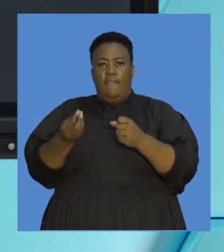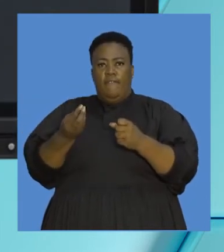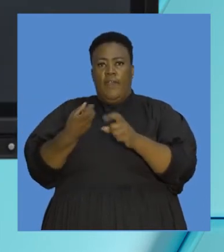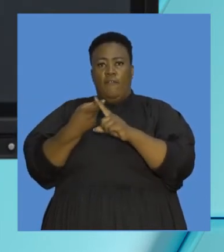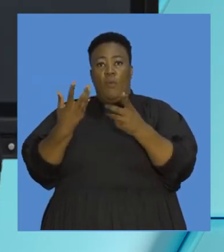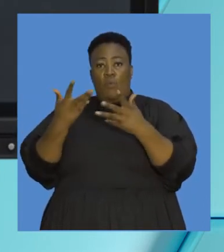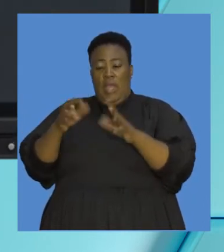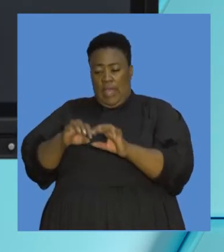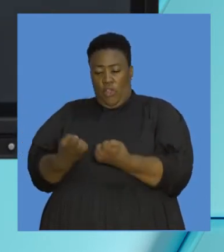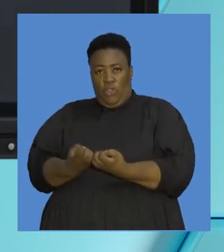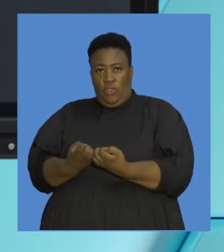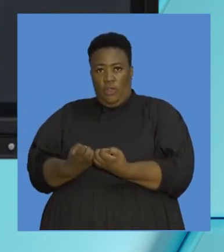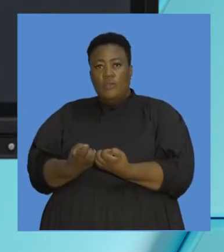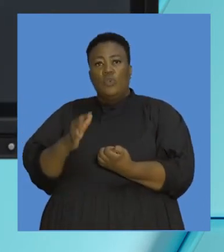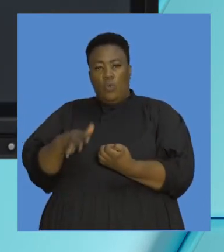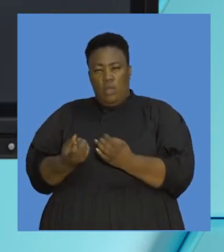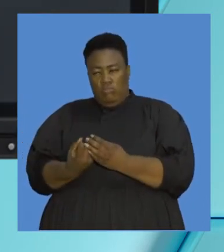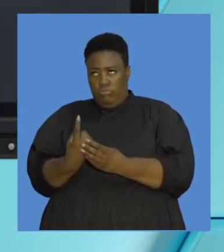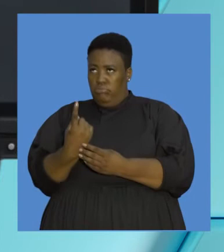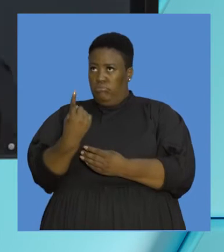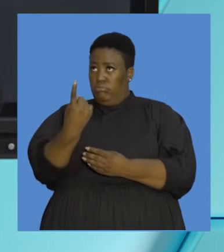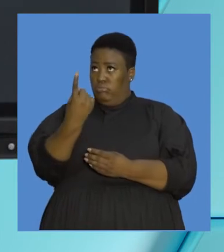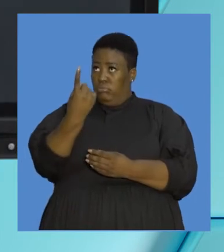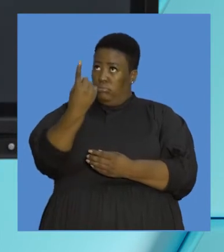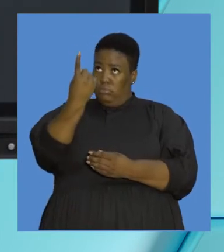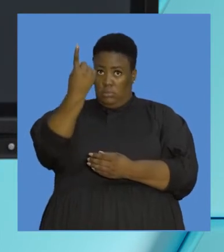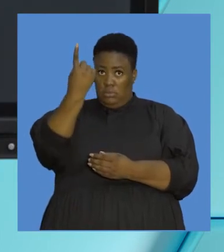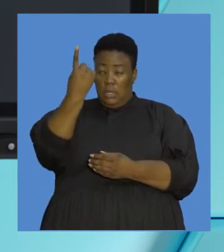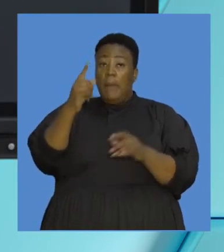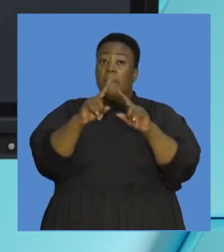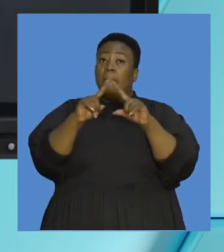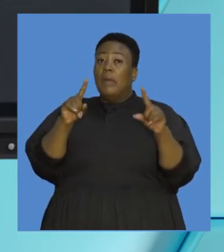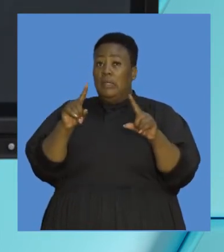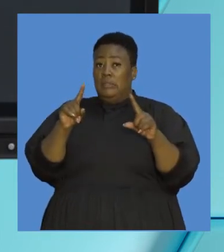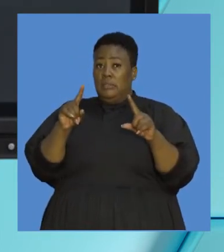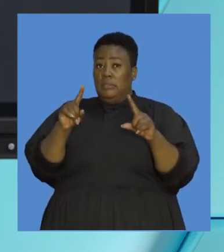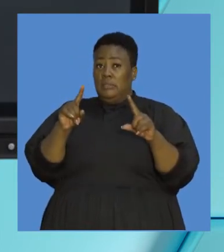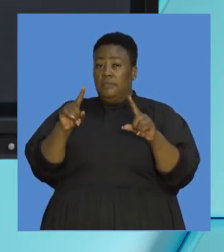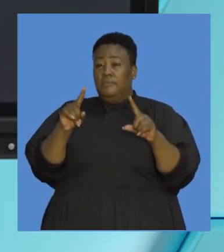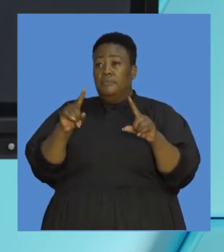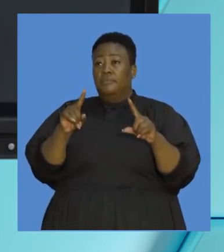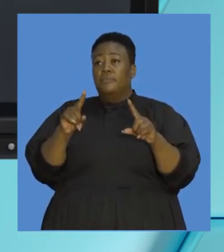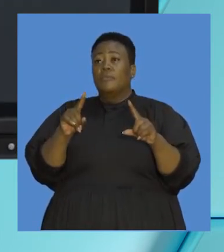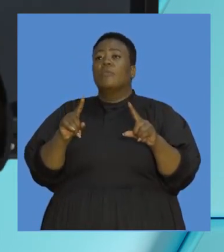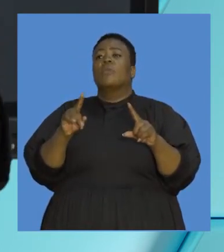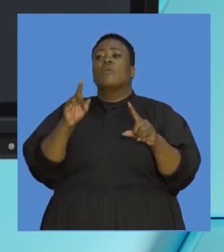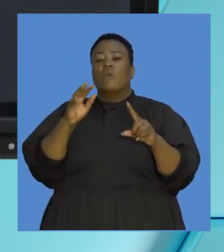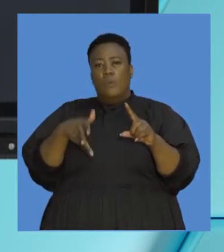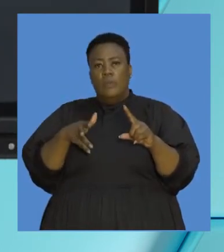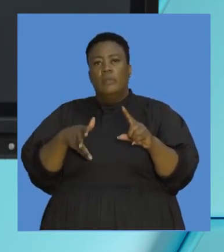Earth. It will eventually go away. But more than likely, it's going to